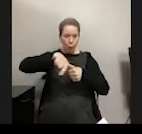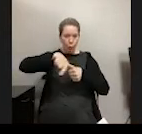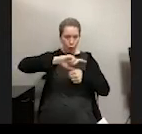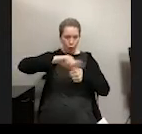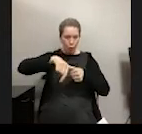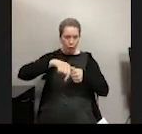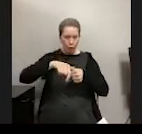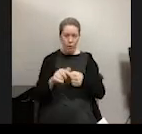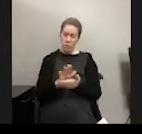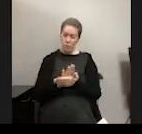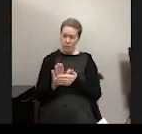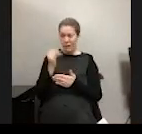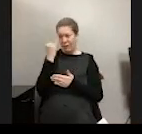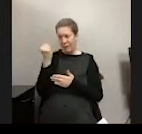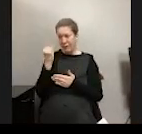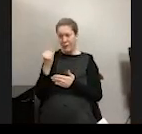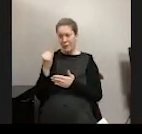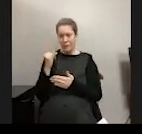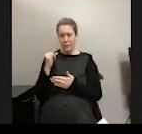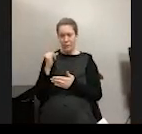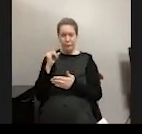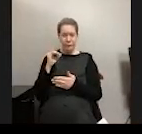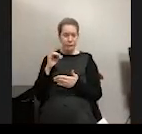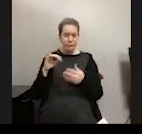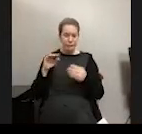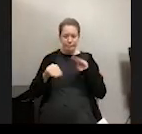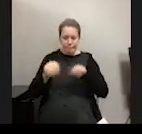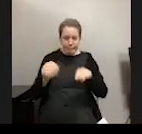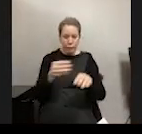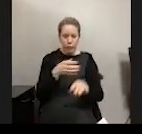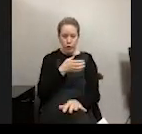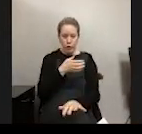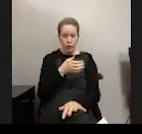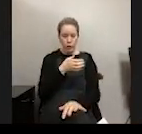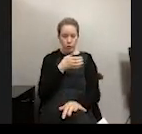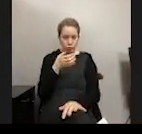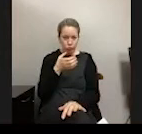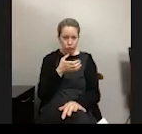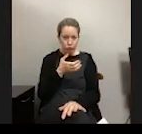nice to have more trees, it'd be nice to have more places to sit outside that were,